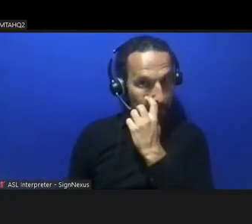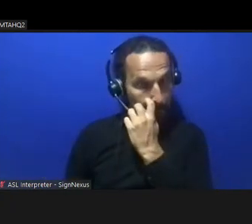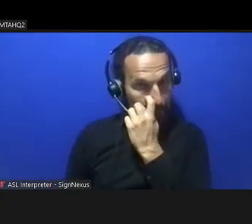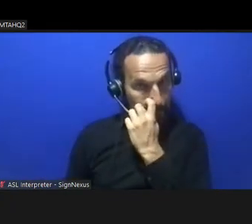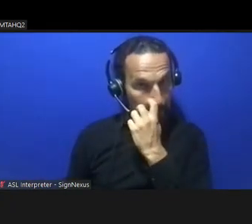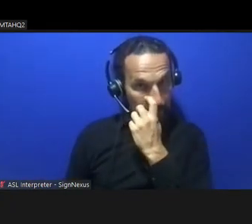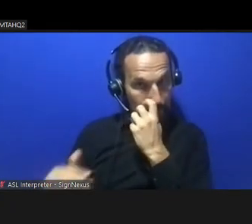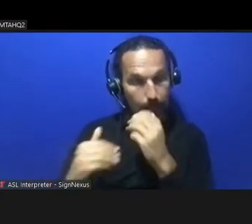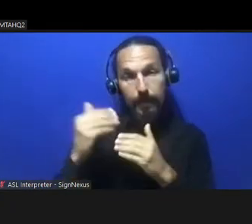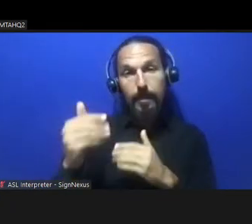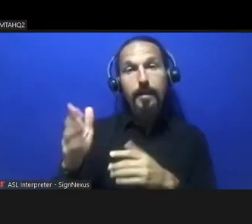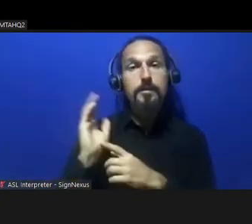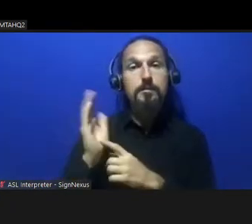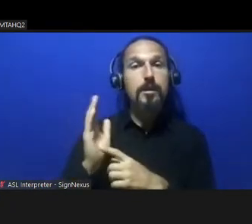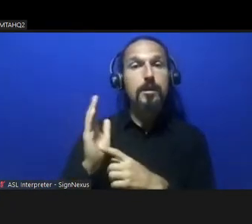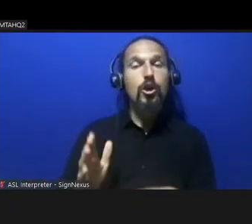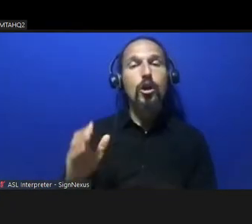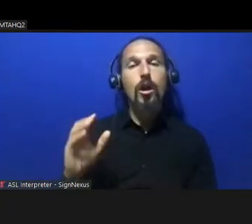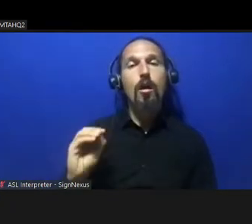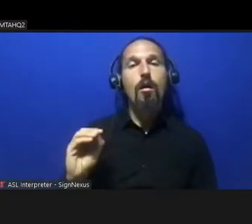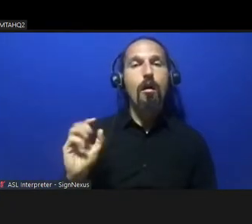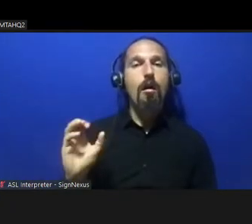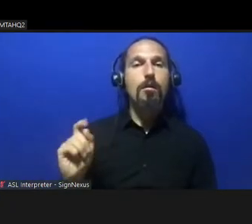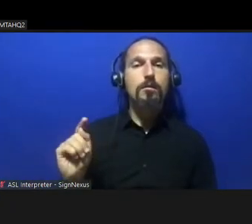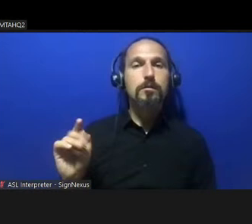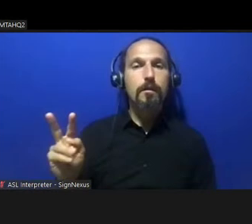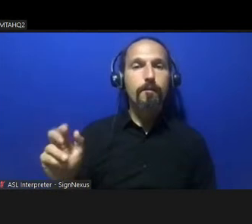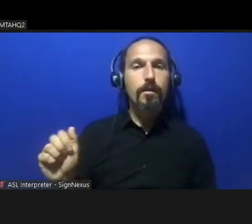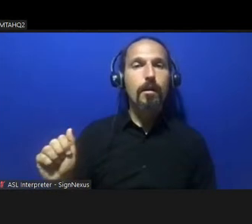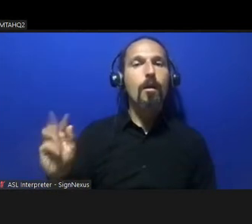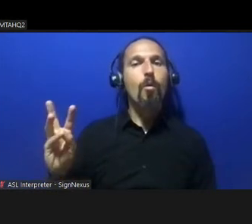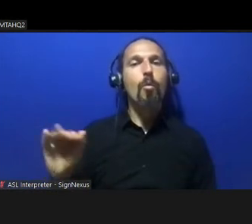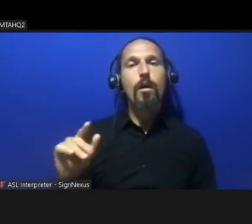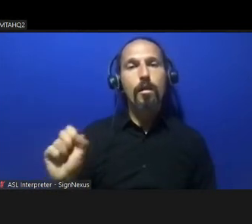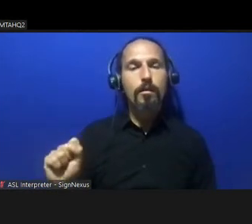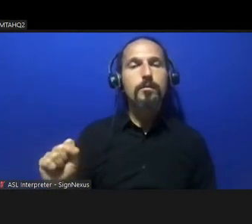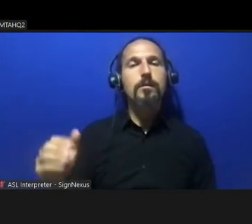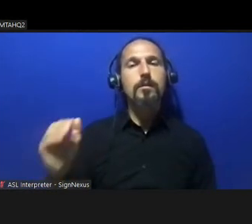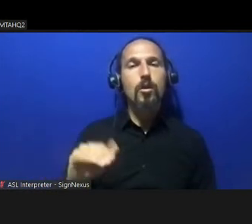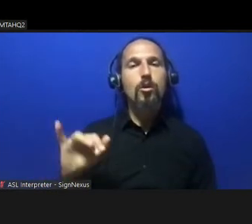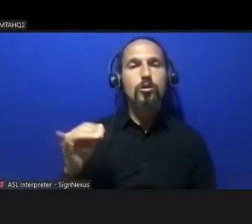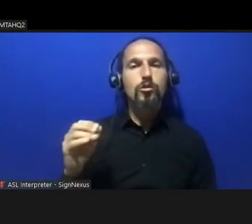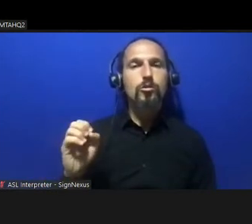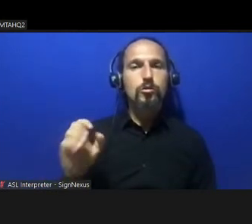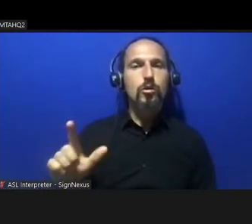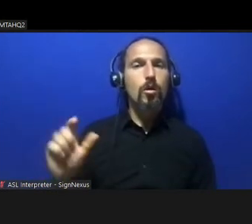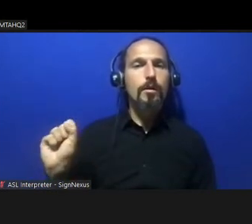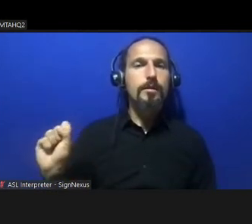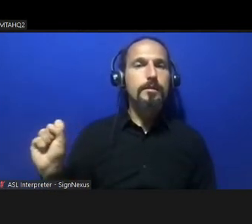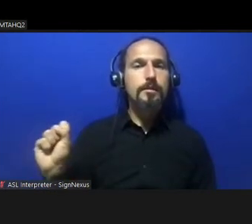our next speaker is octavia williams followed by joel samuel